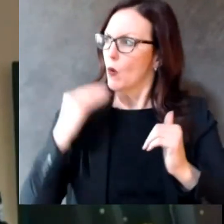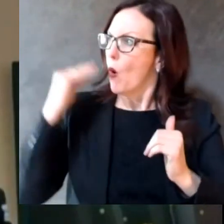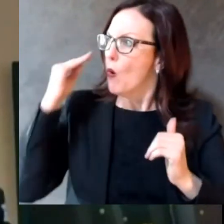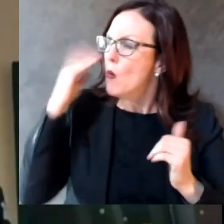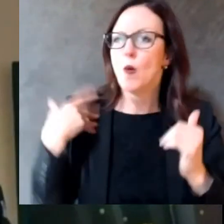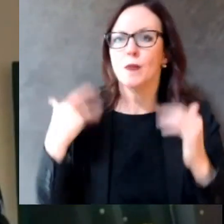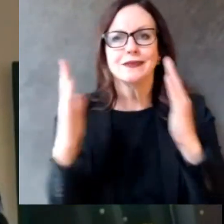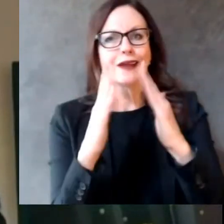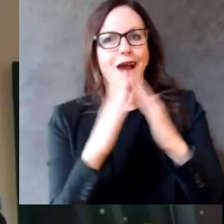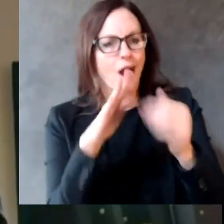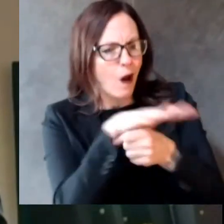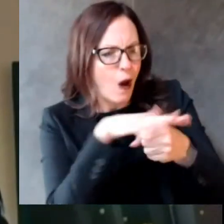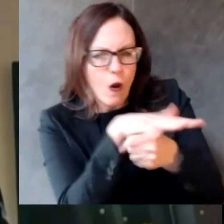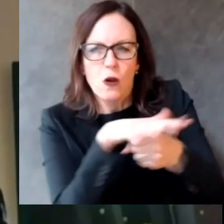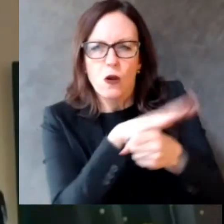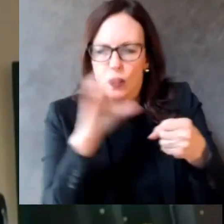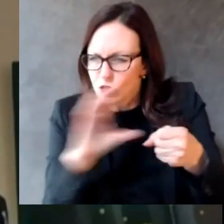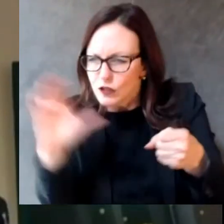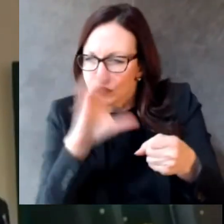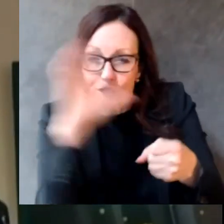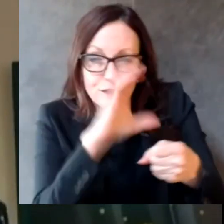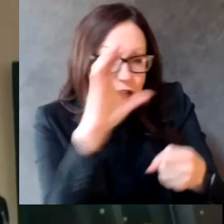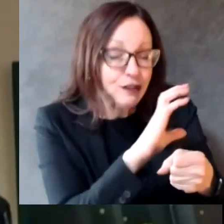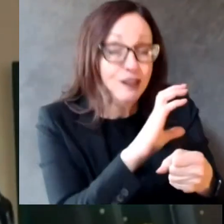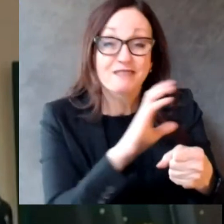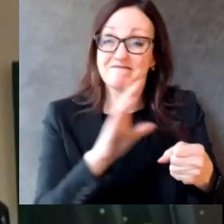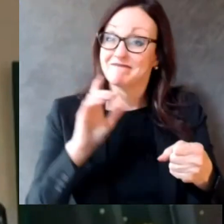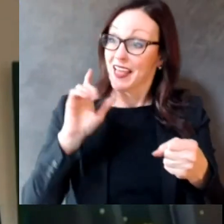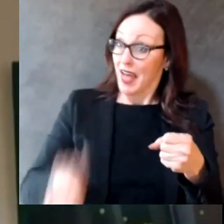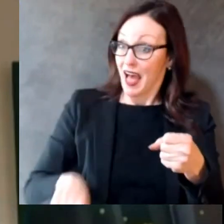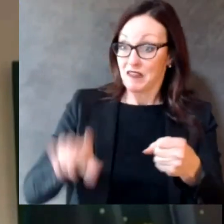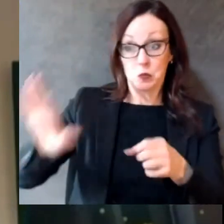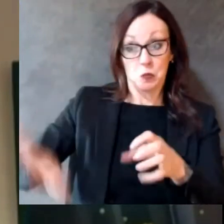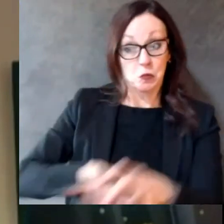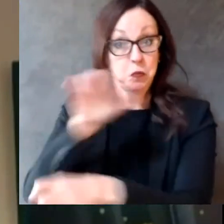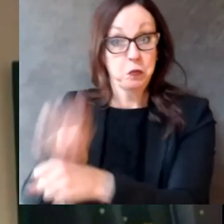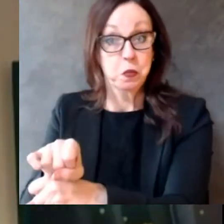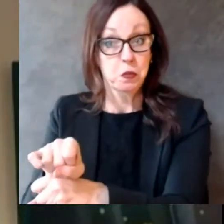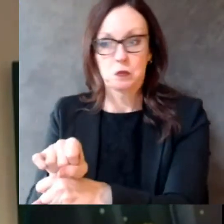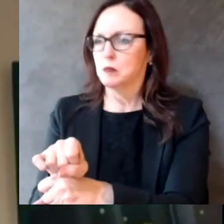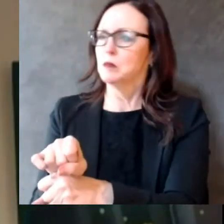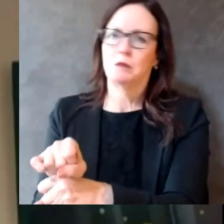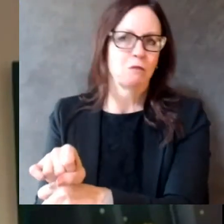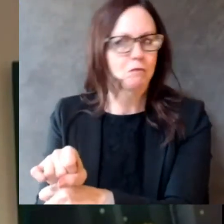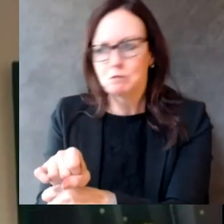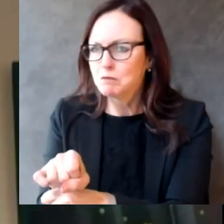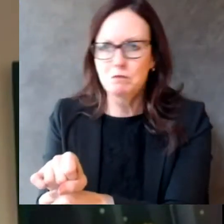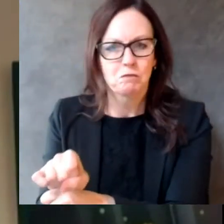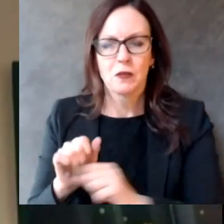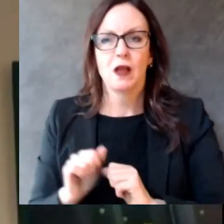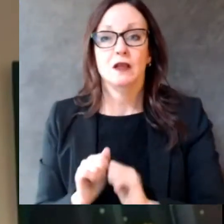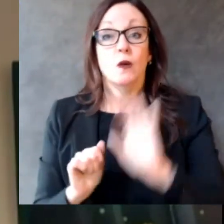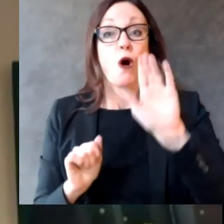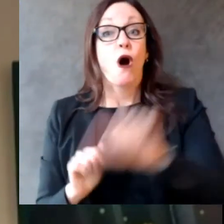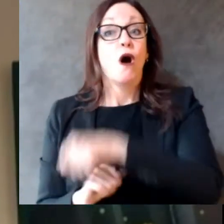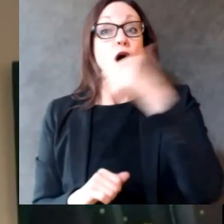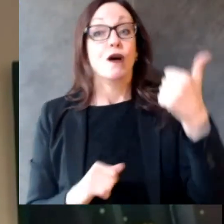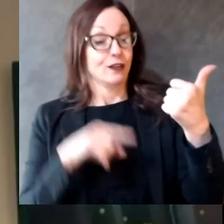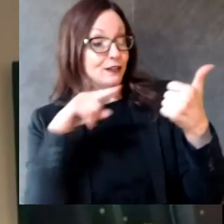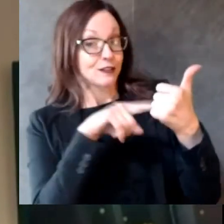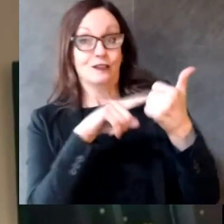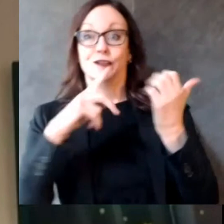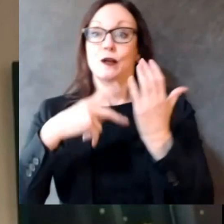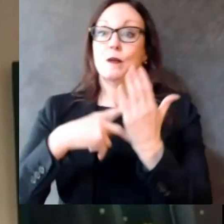success we've already seen with employer-based clinics in our state, this program will connect employers